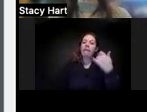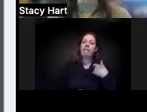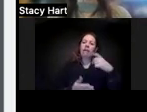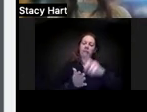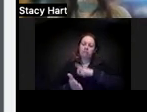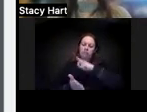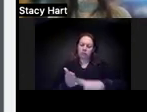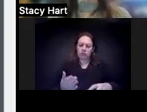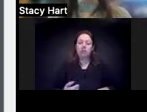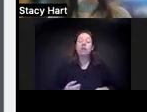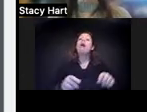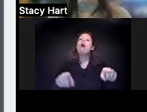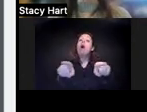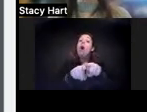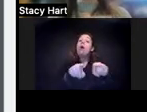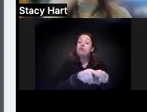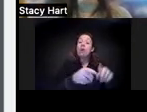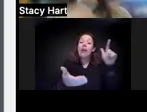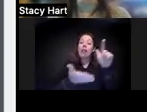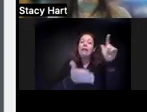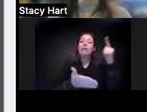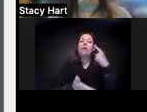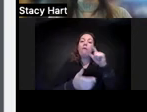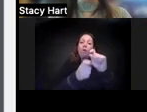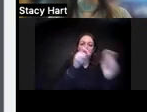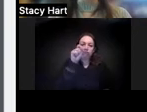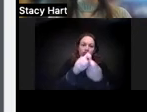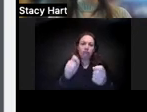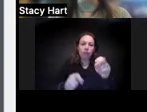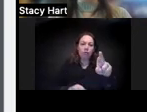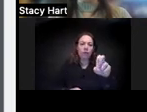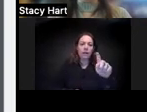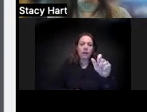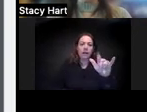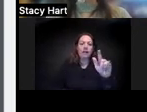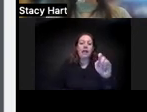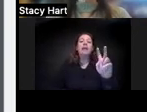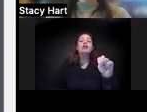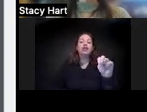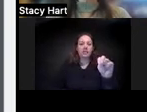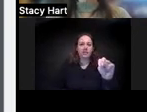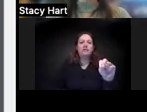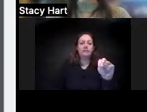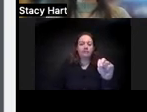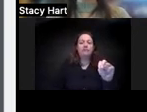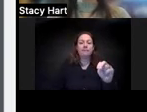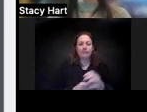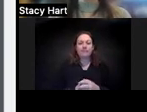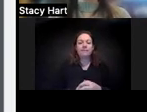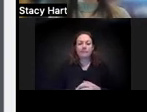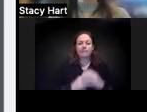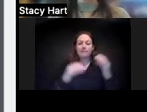retaliated against for enacting or implementing this right to file a complaint. Next